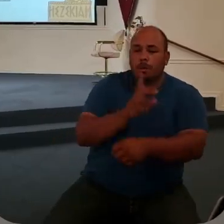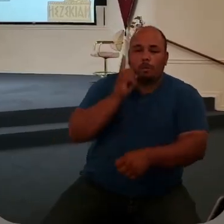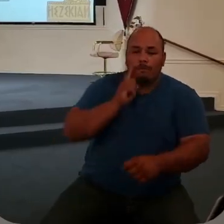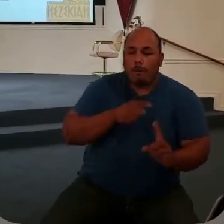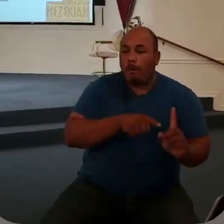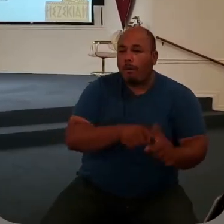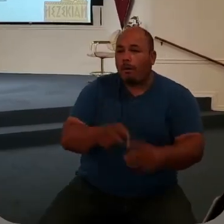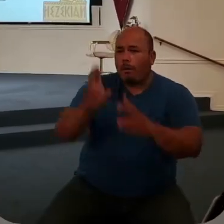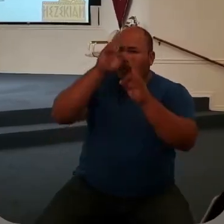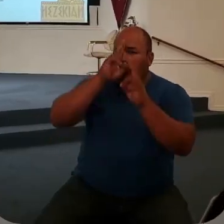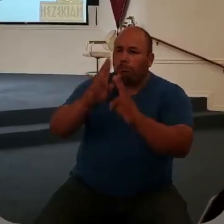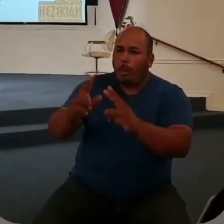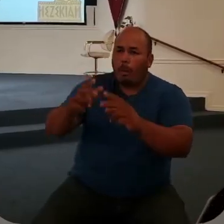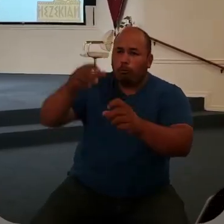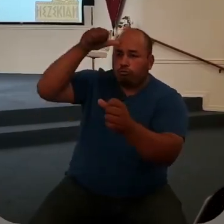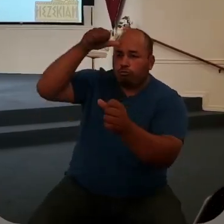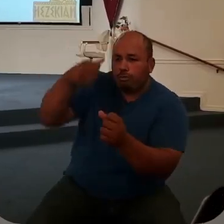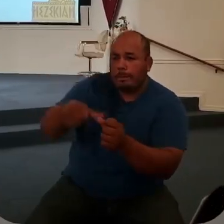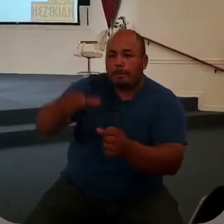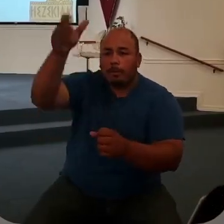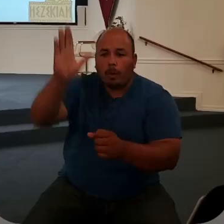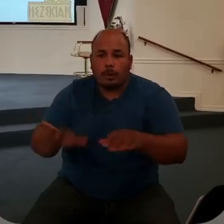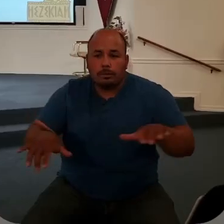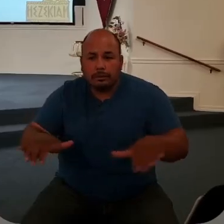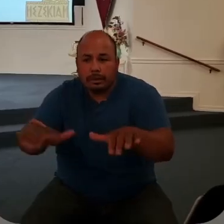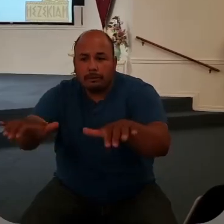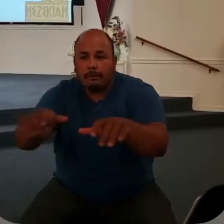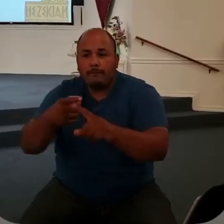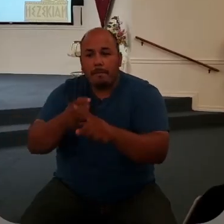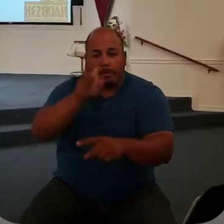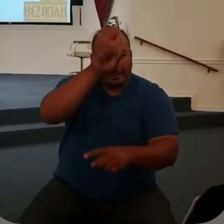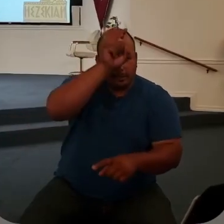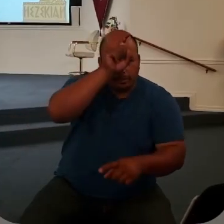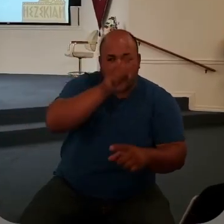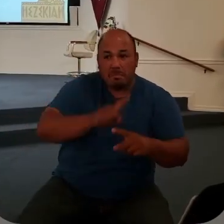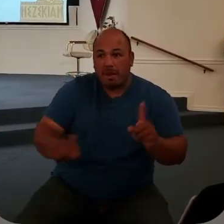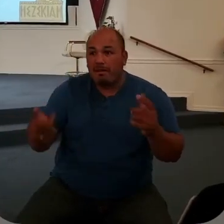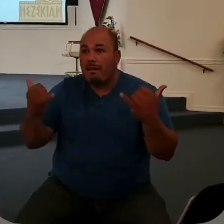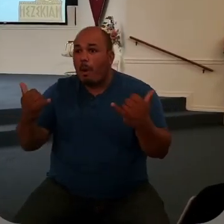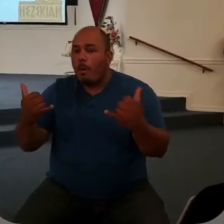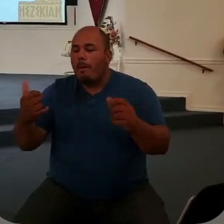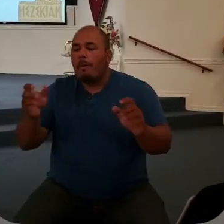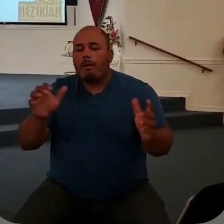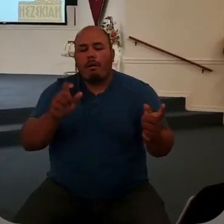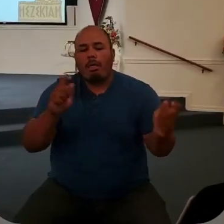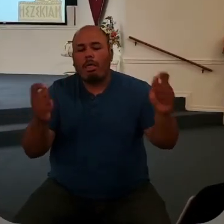a sense for just how prone to idolatry Judah had become by this time.